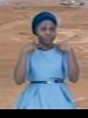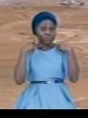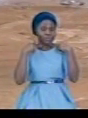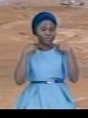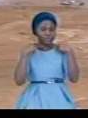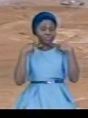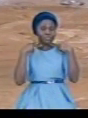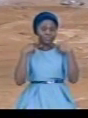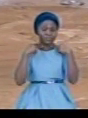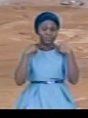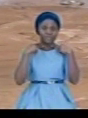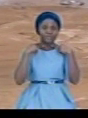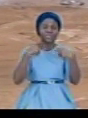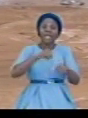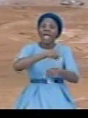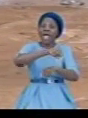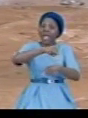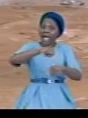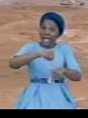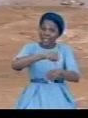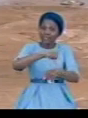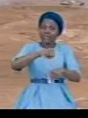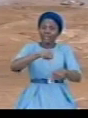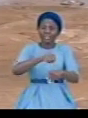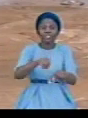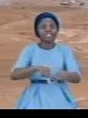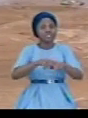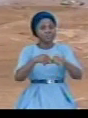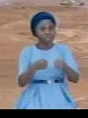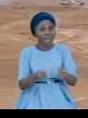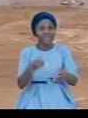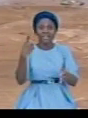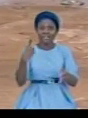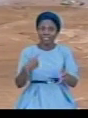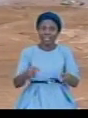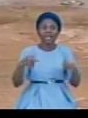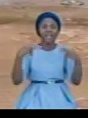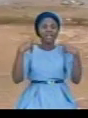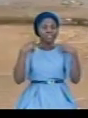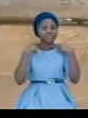yoke. Anointing breaks the yoke. Anointing breaks.